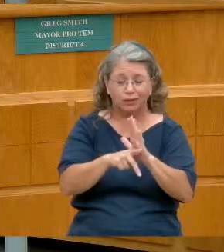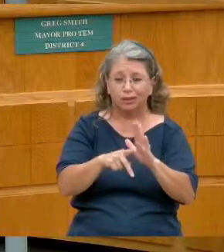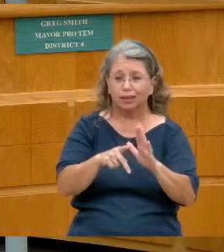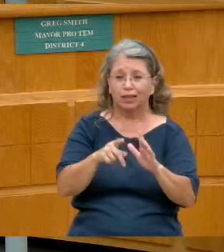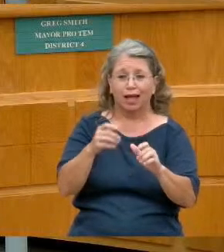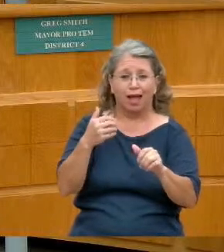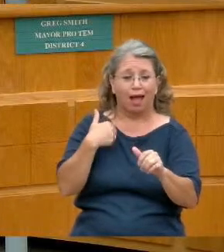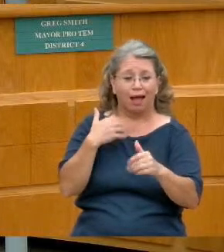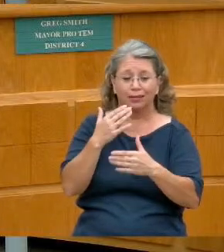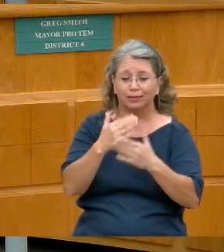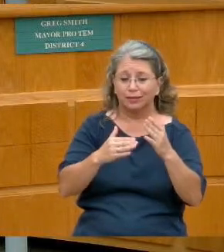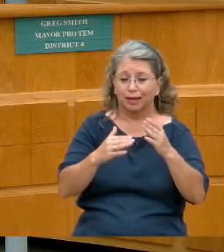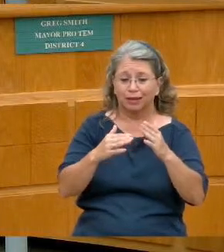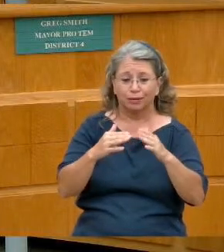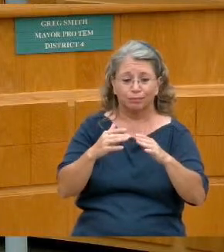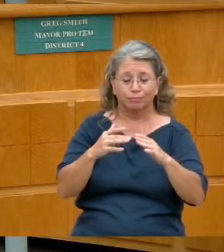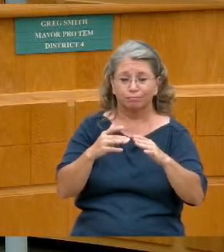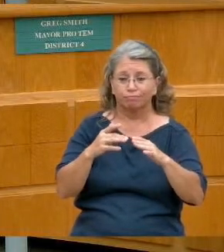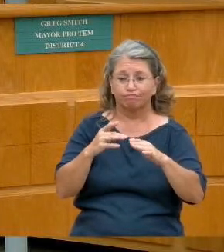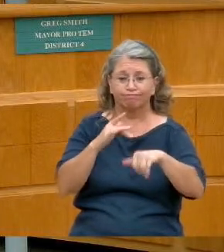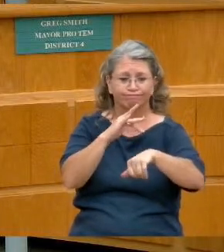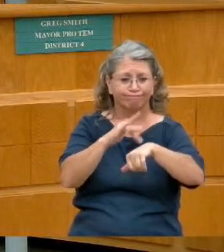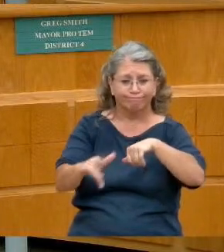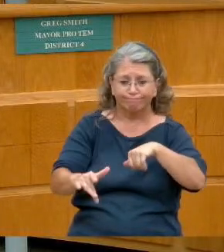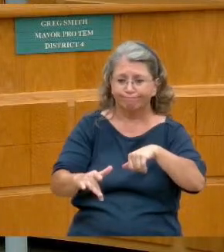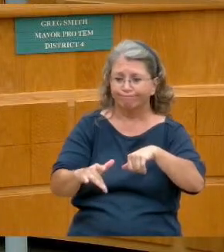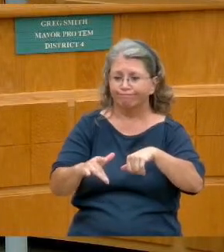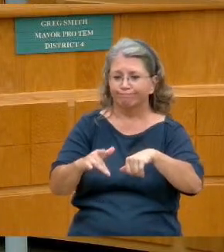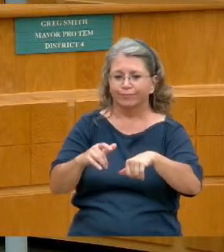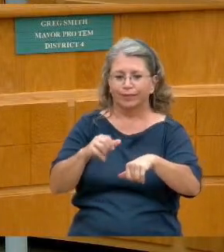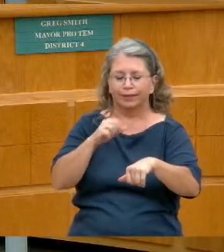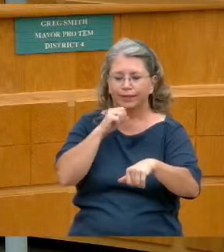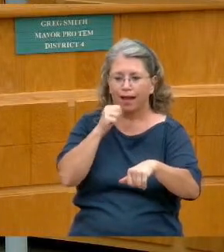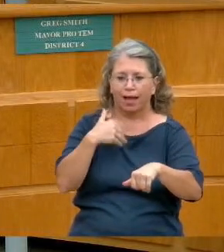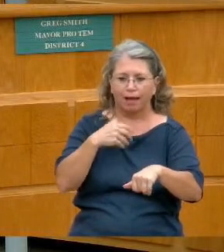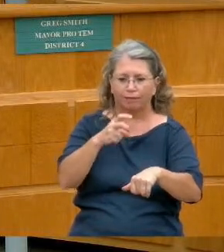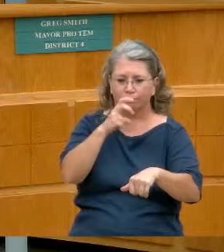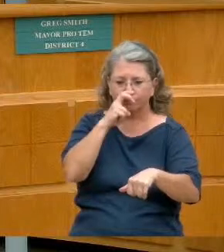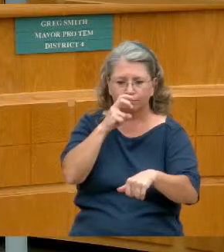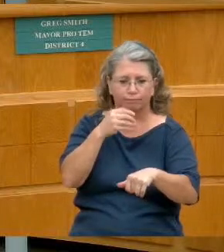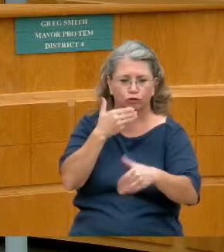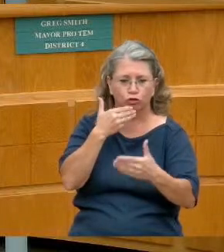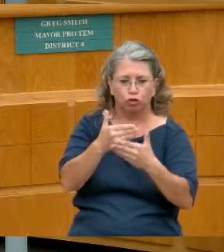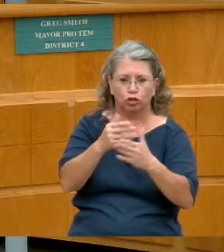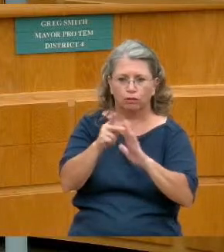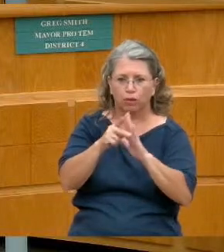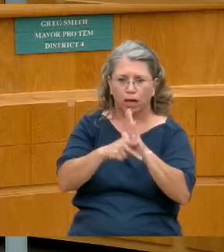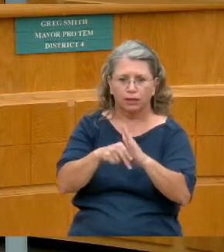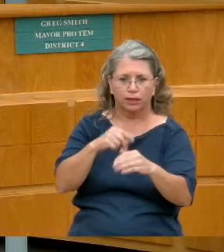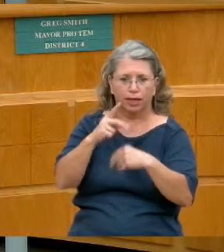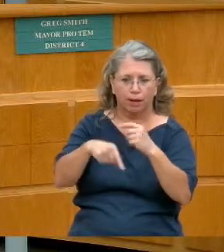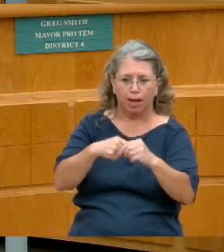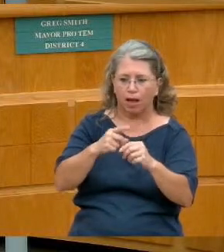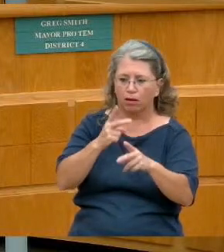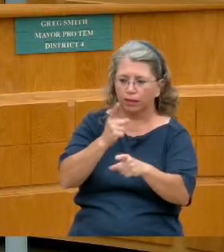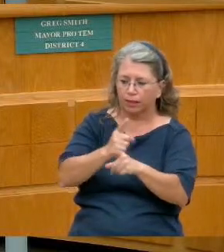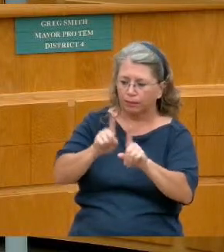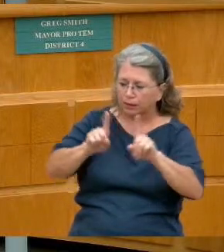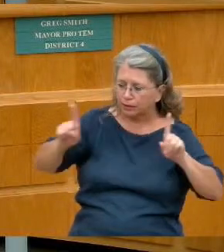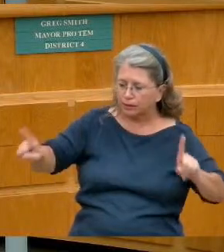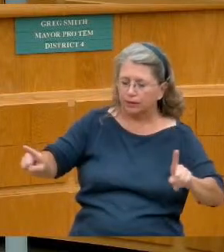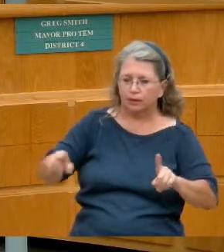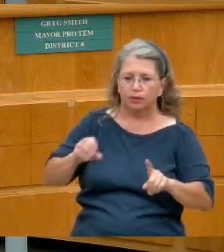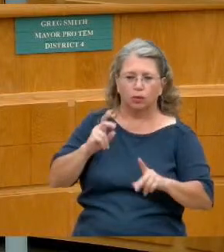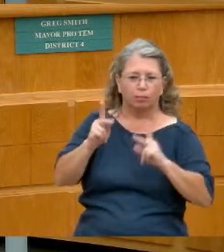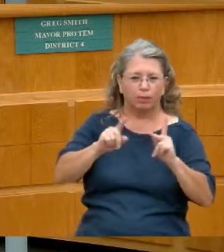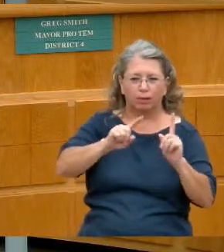going to find it. And it's important to comply. If some people are coming in and they're sick, encourage them to go get